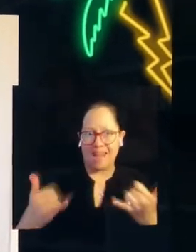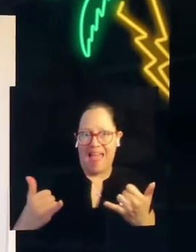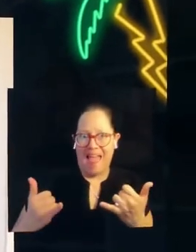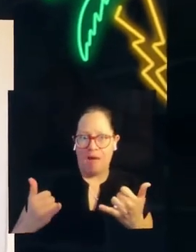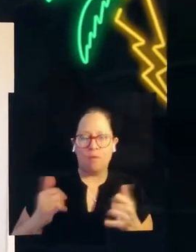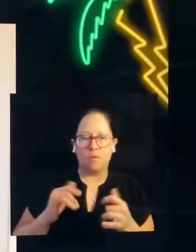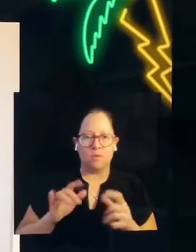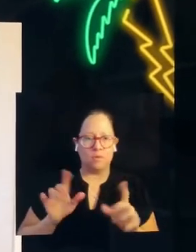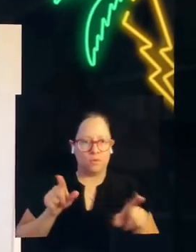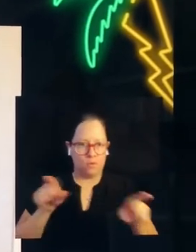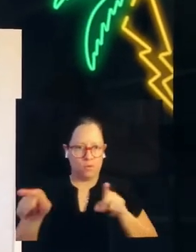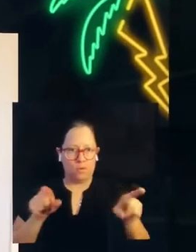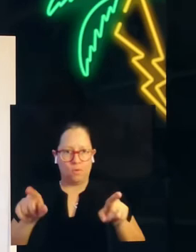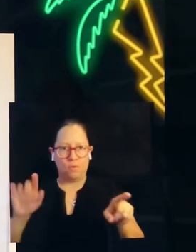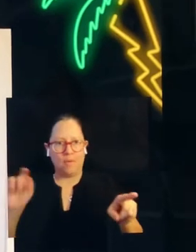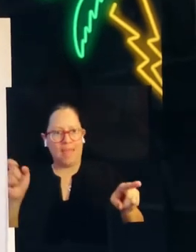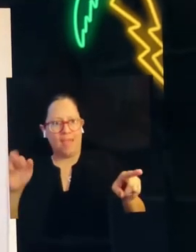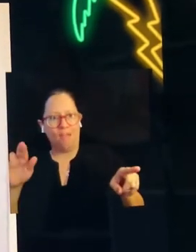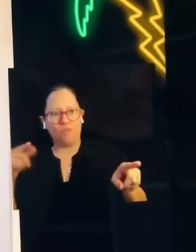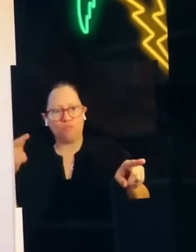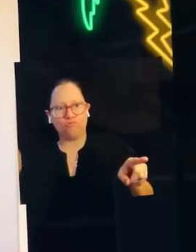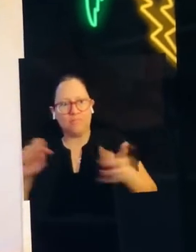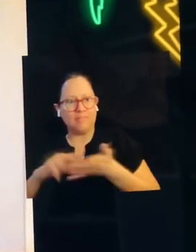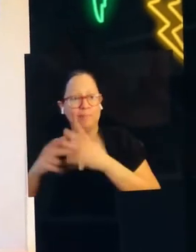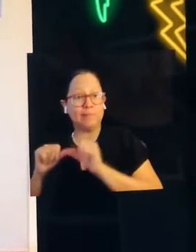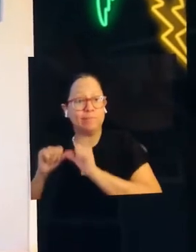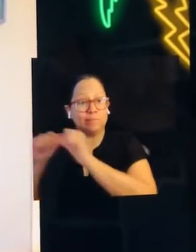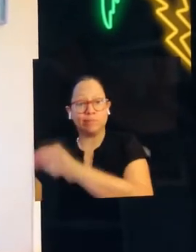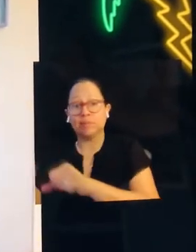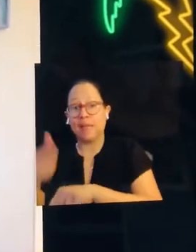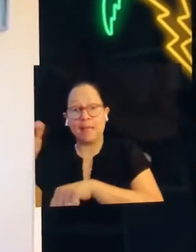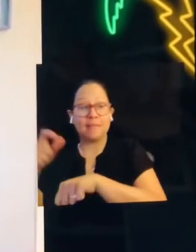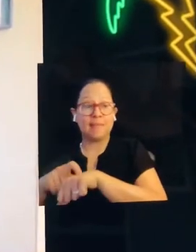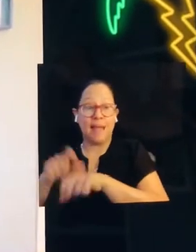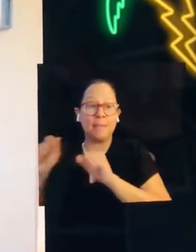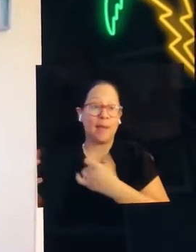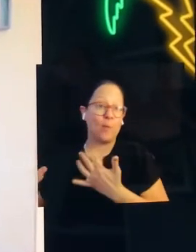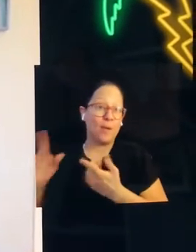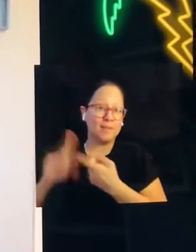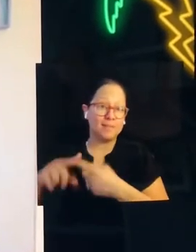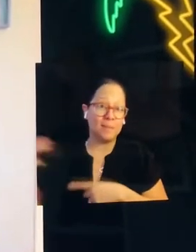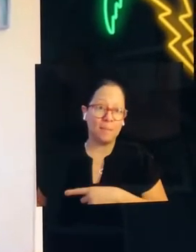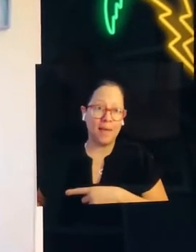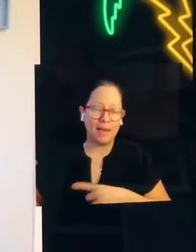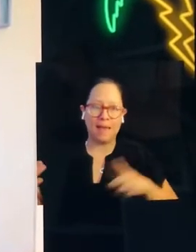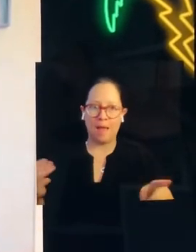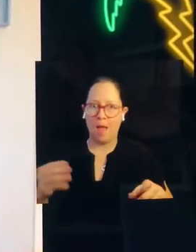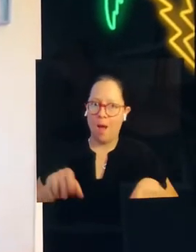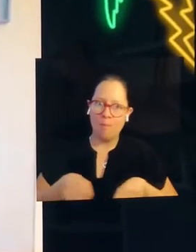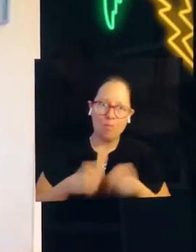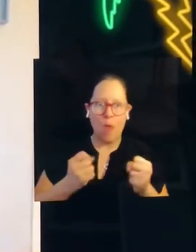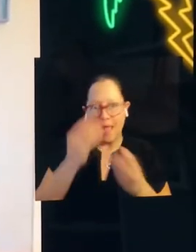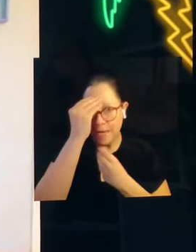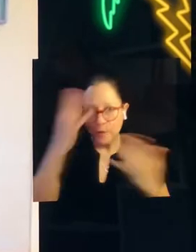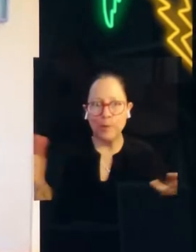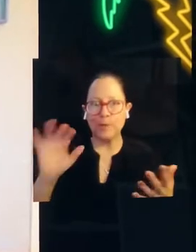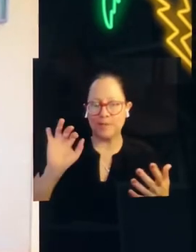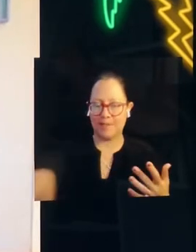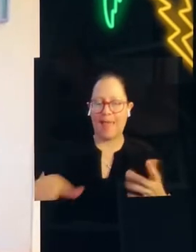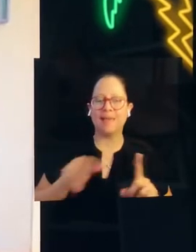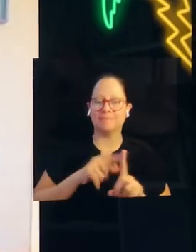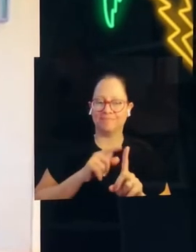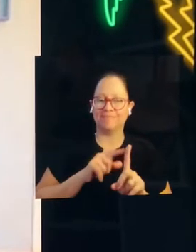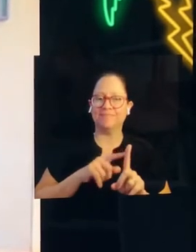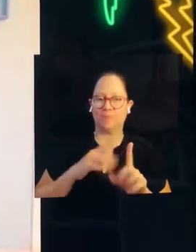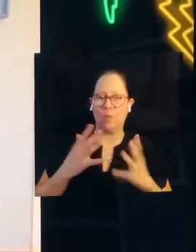media. And I think, you know, you can always reach out to them if you already have business with them, if you